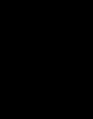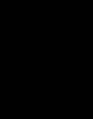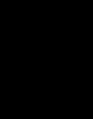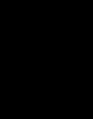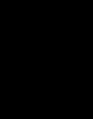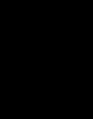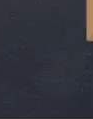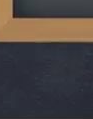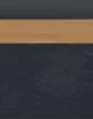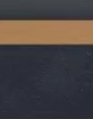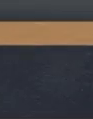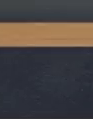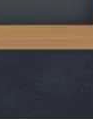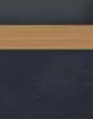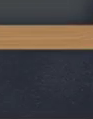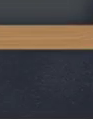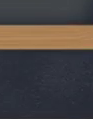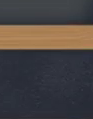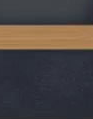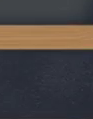National Educator.